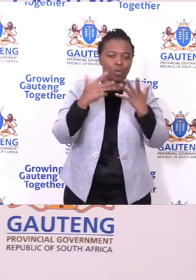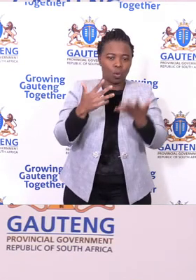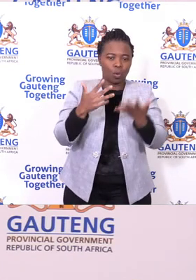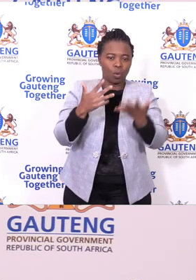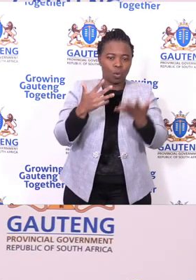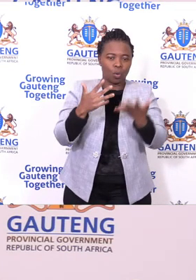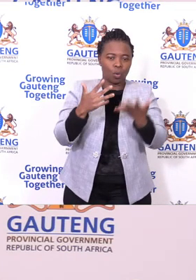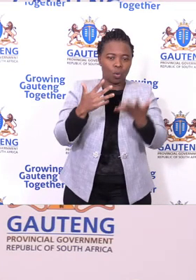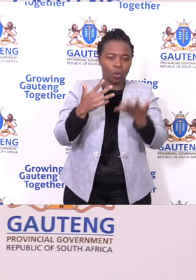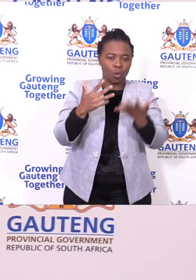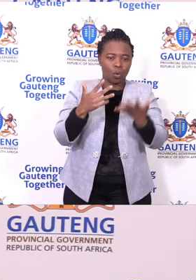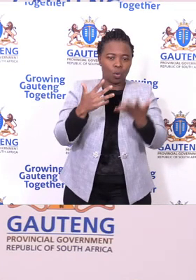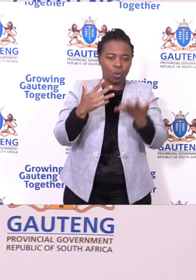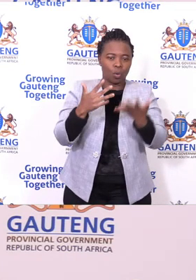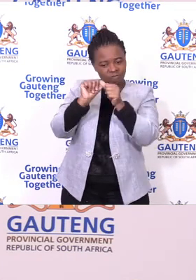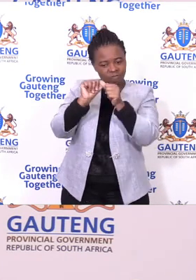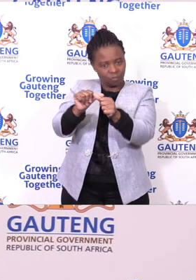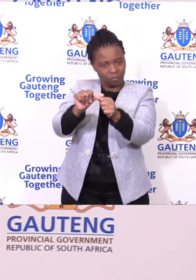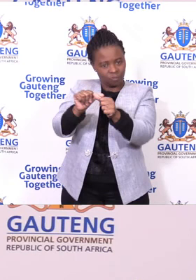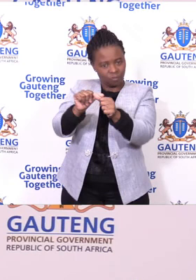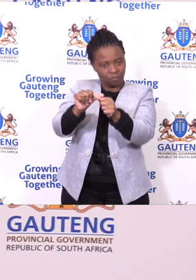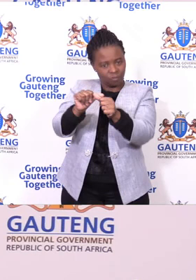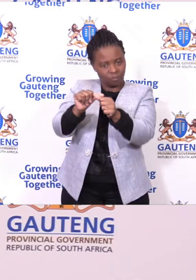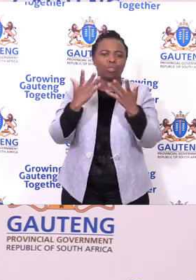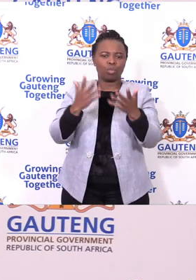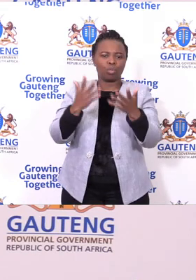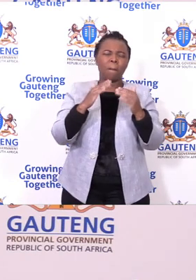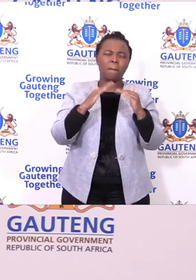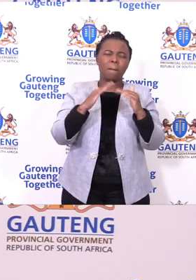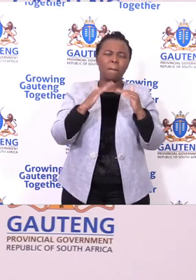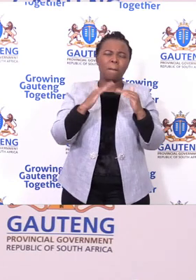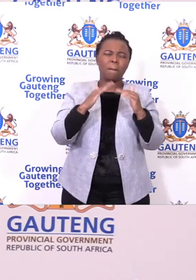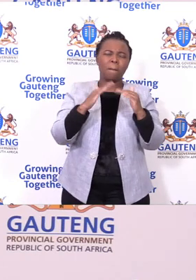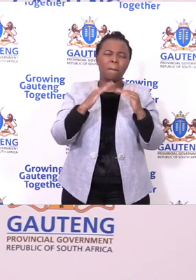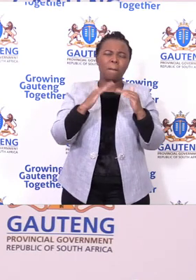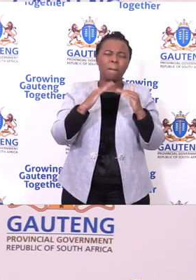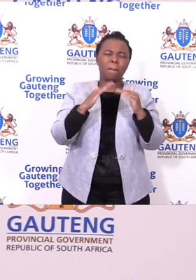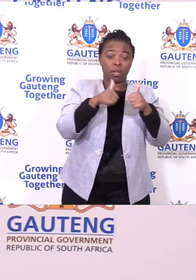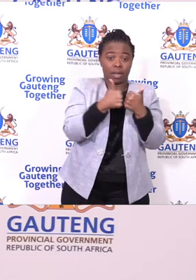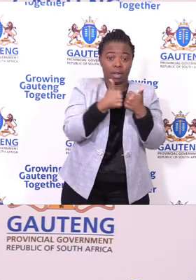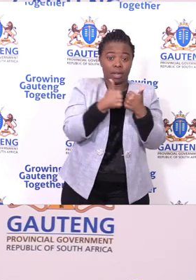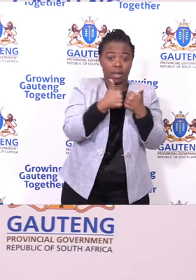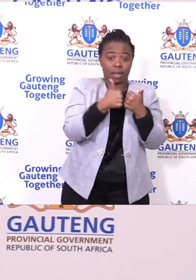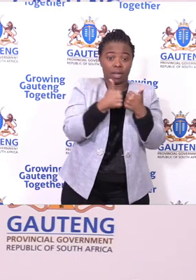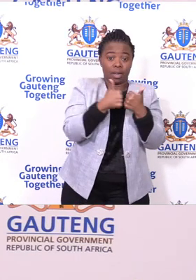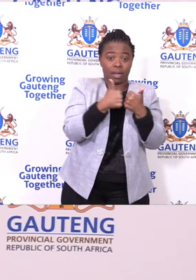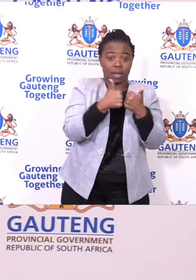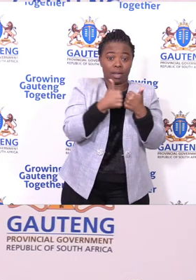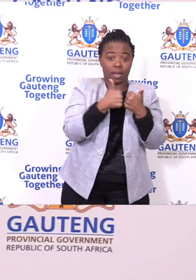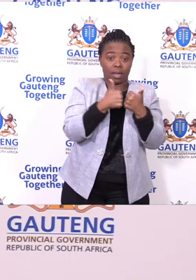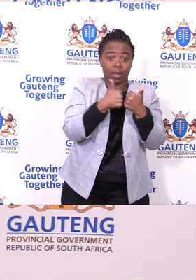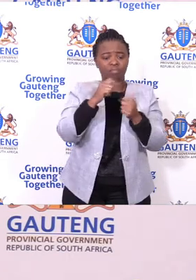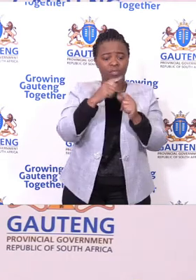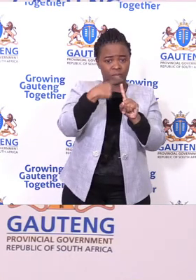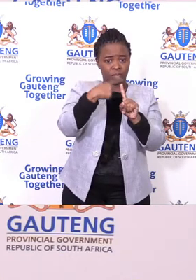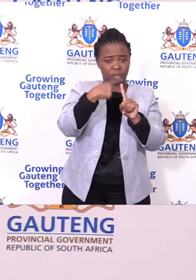it that way. The only delay and the only major challenge is that when there is a reported case, we take time to clean up the school. And